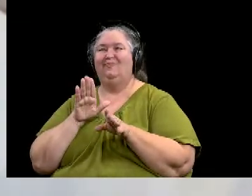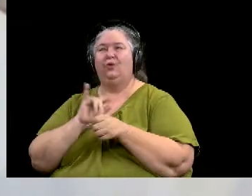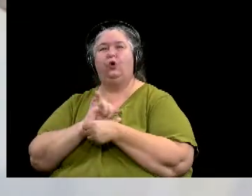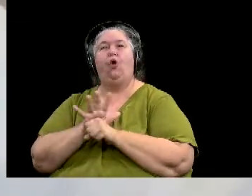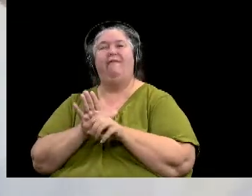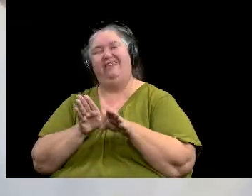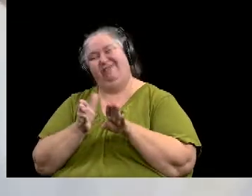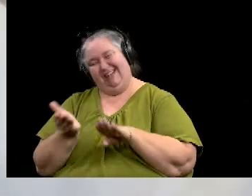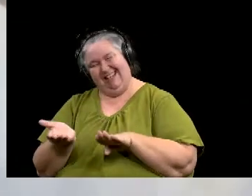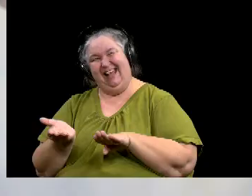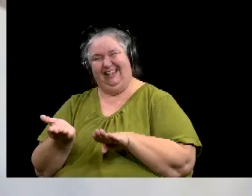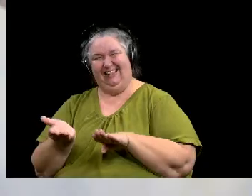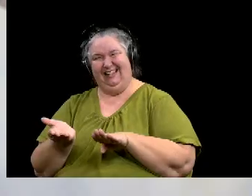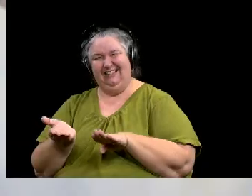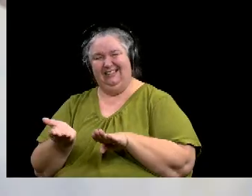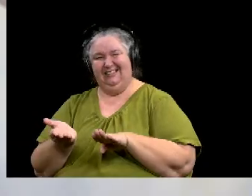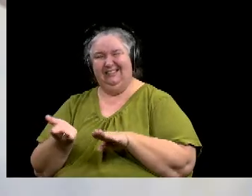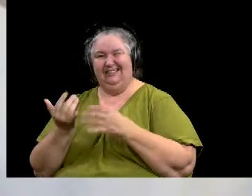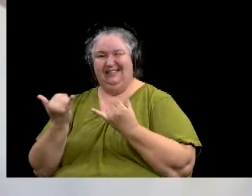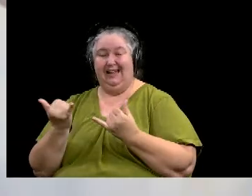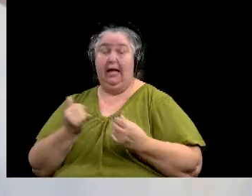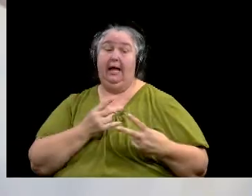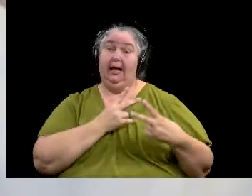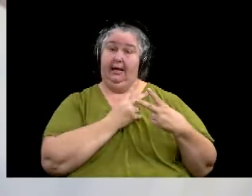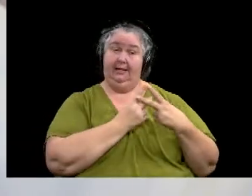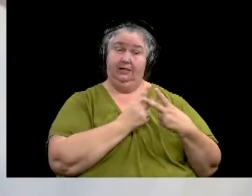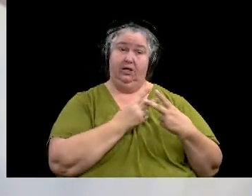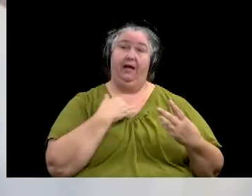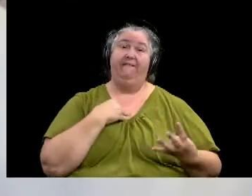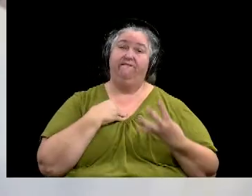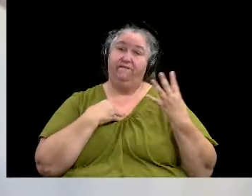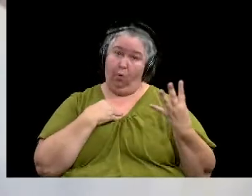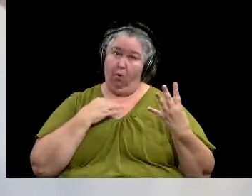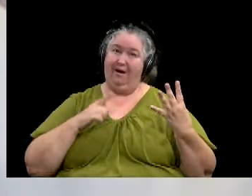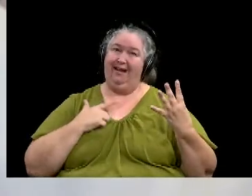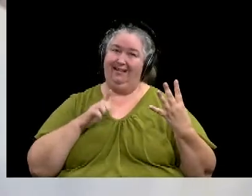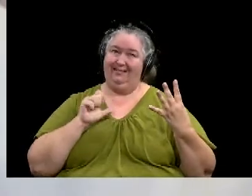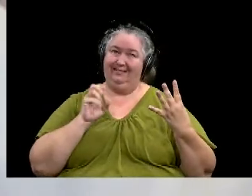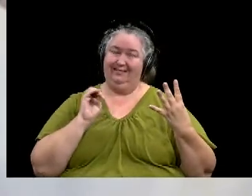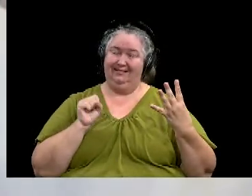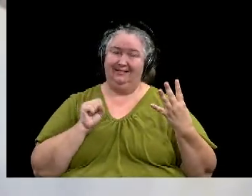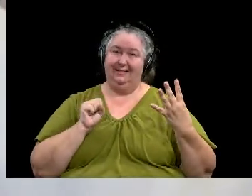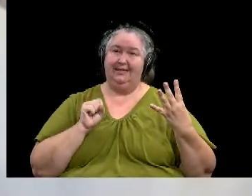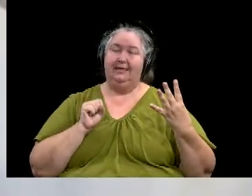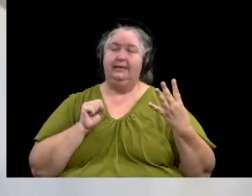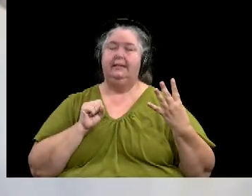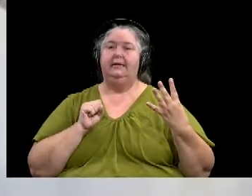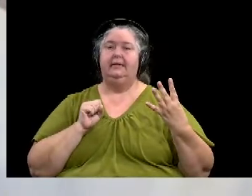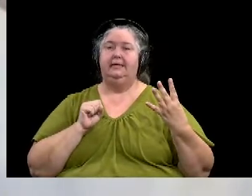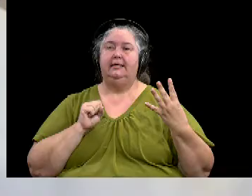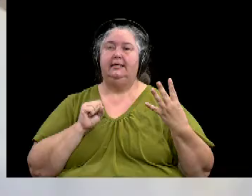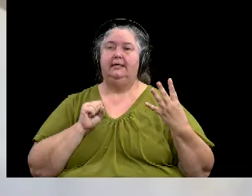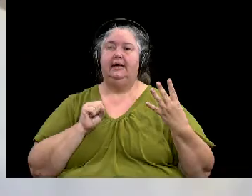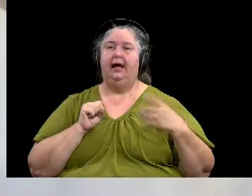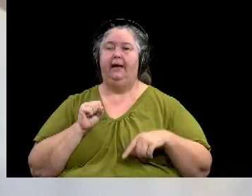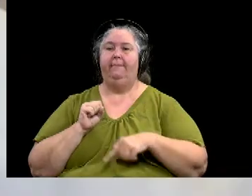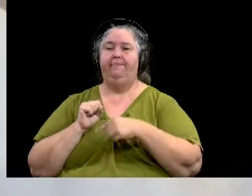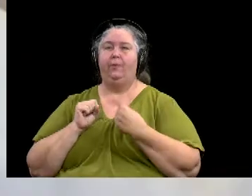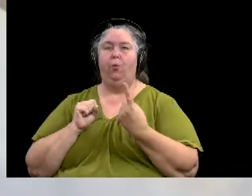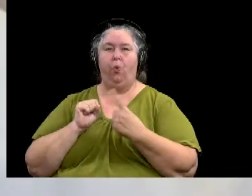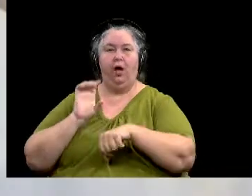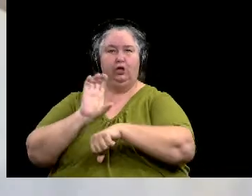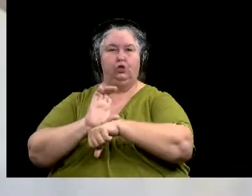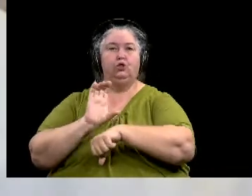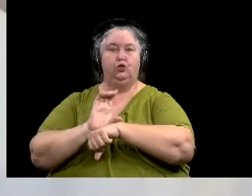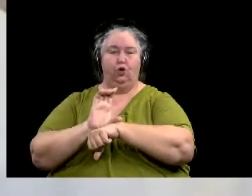are 4 active cases. There's one church that has been identified with an